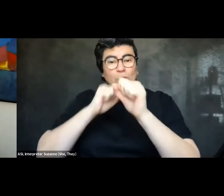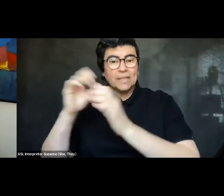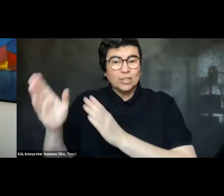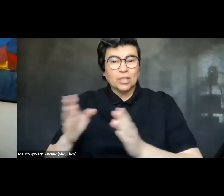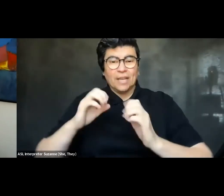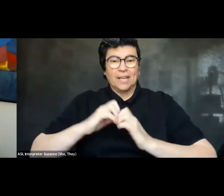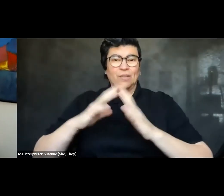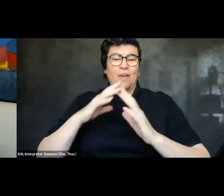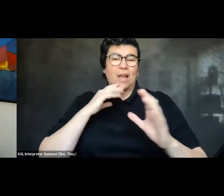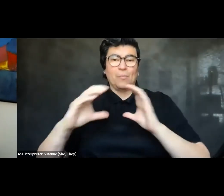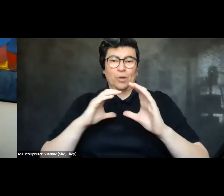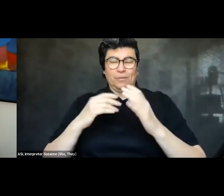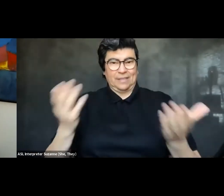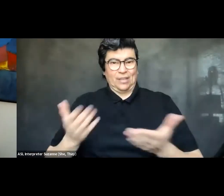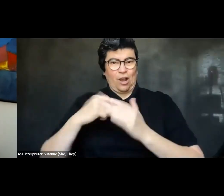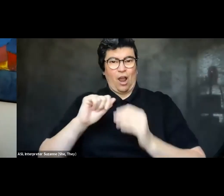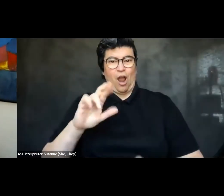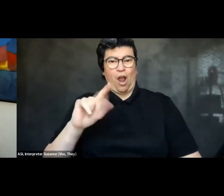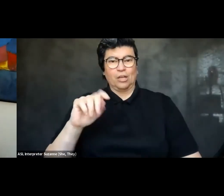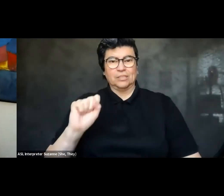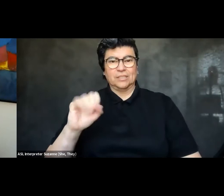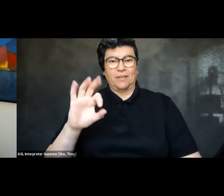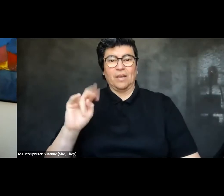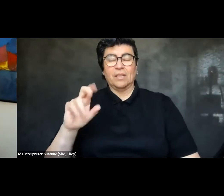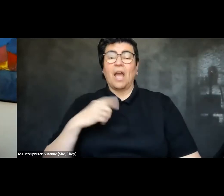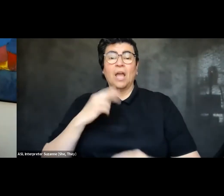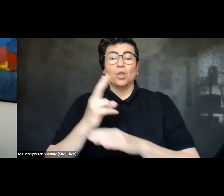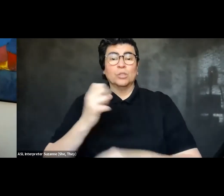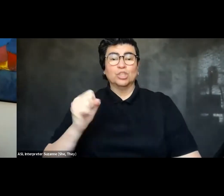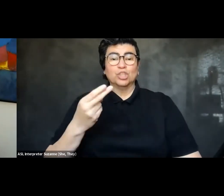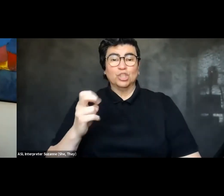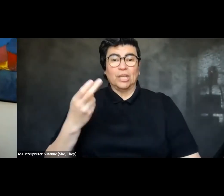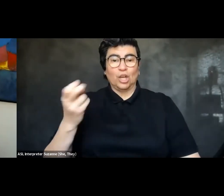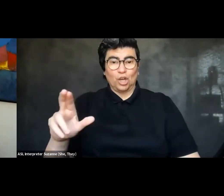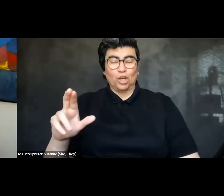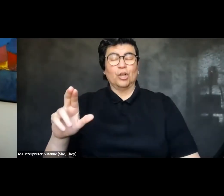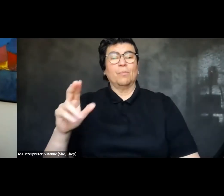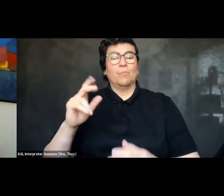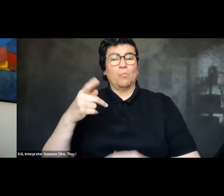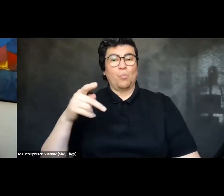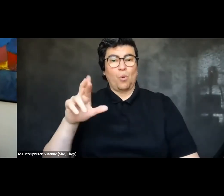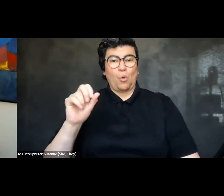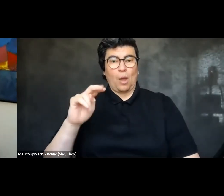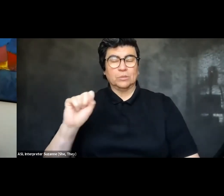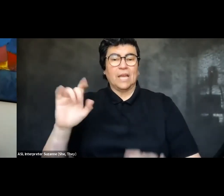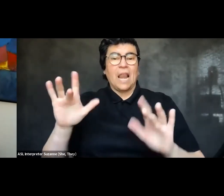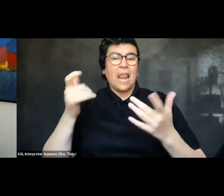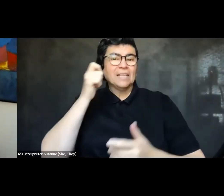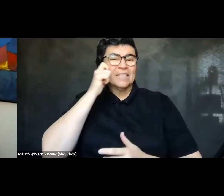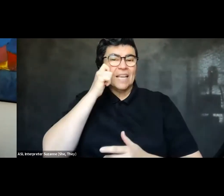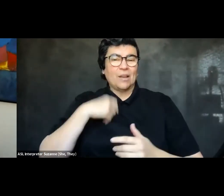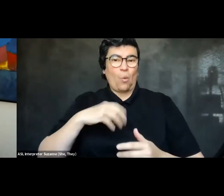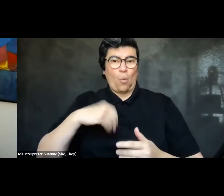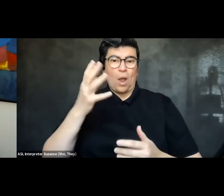and Communications at ArtsFund. I use she, her pronouns, and I am a light-skinned white woman with long brown